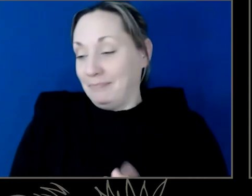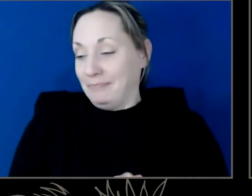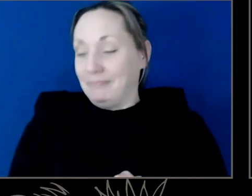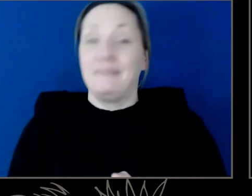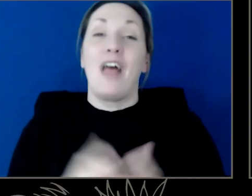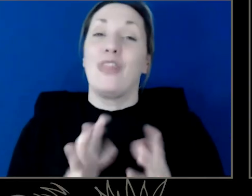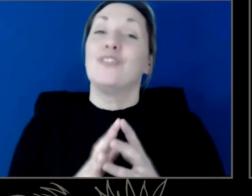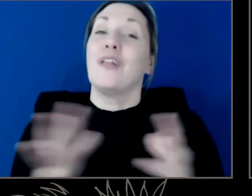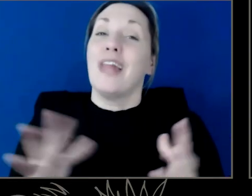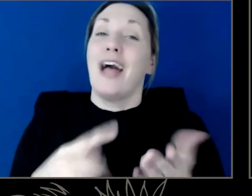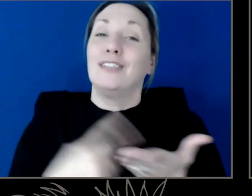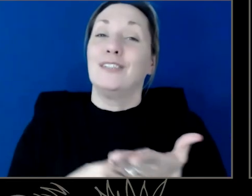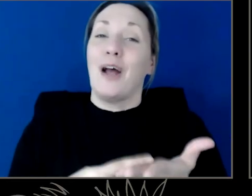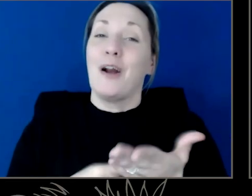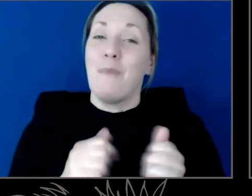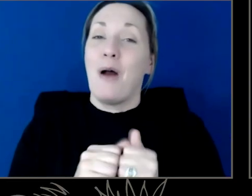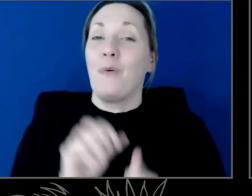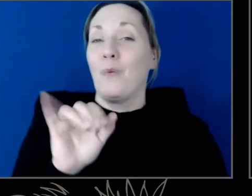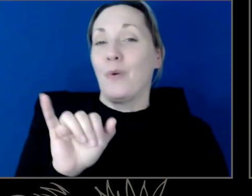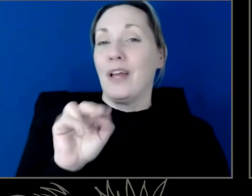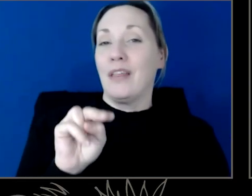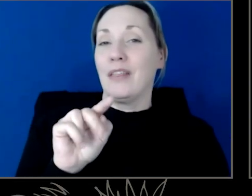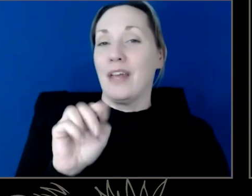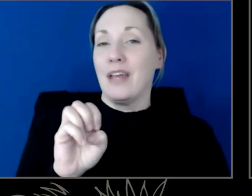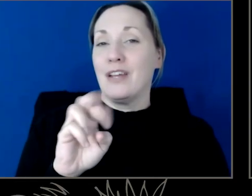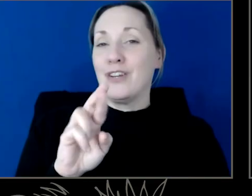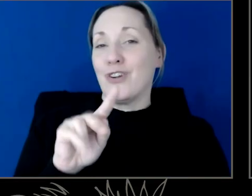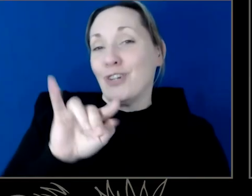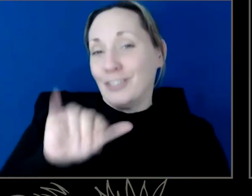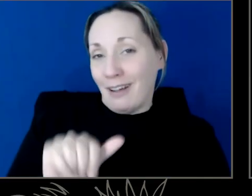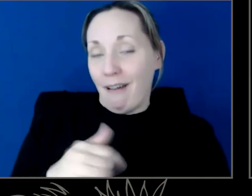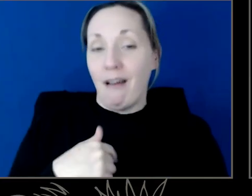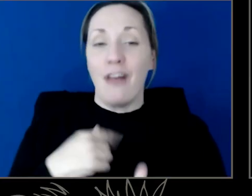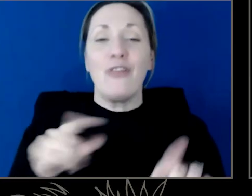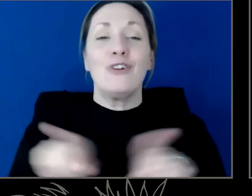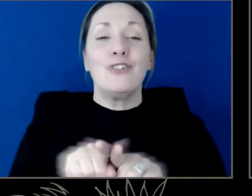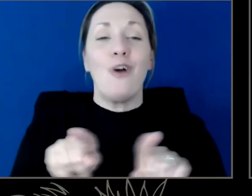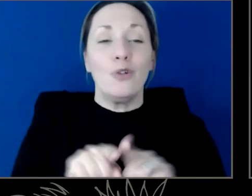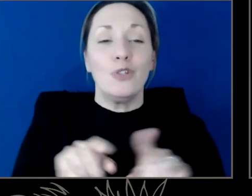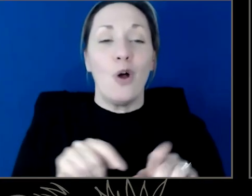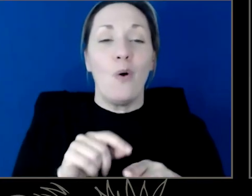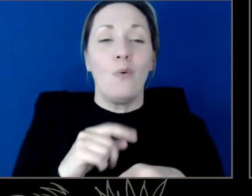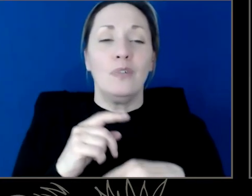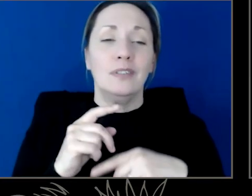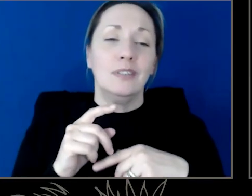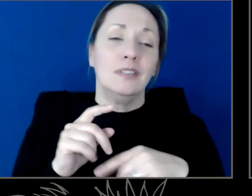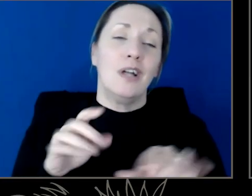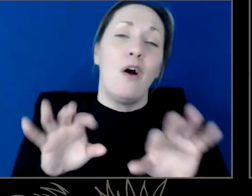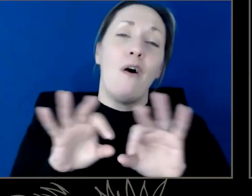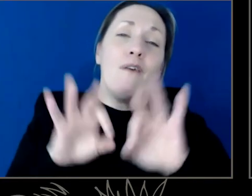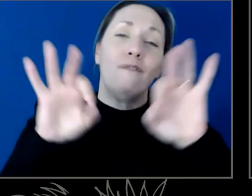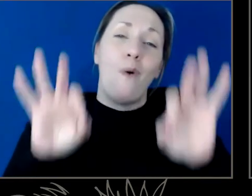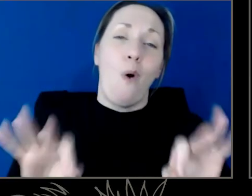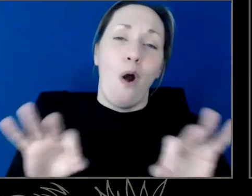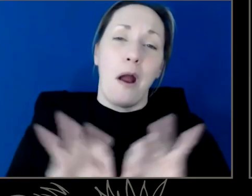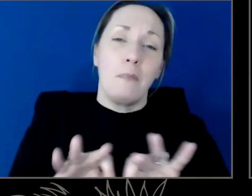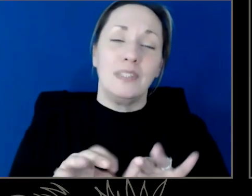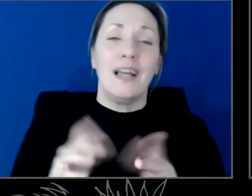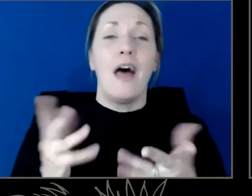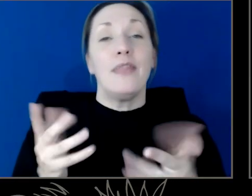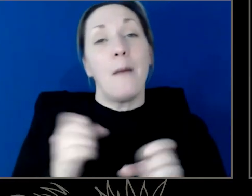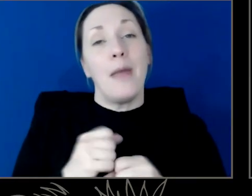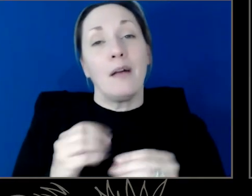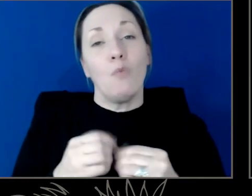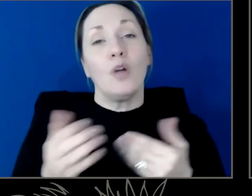There's a lot to talk about with Inertia. So there's also forms. I feel like forms are made more simple with